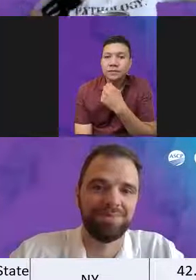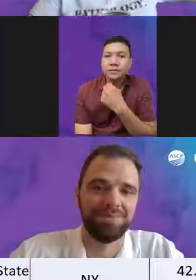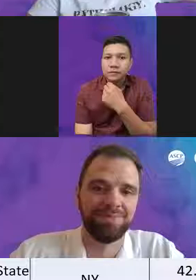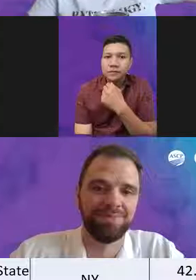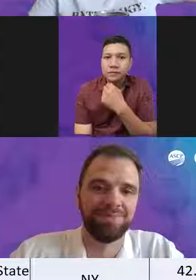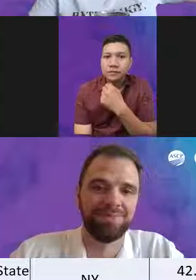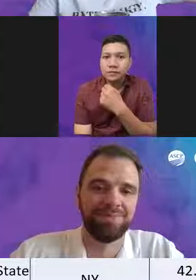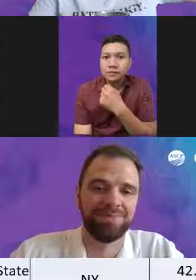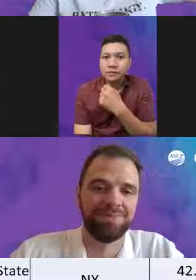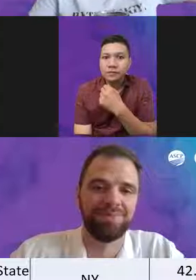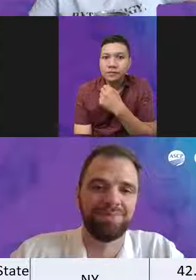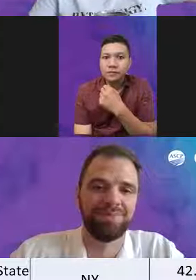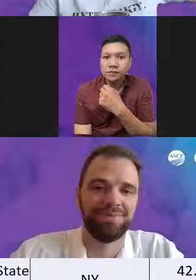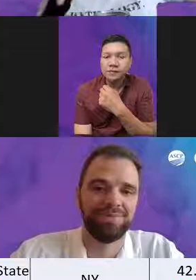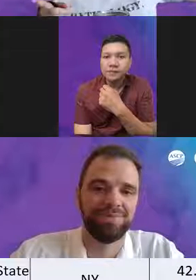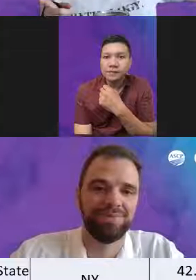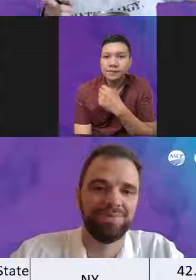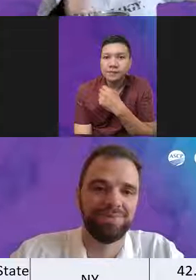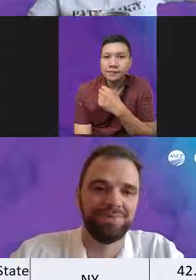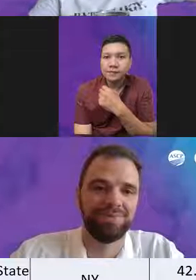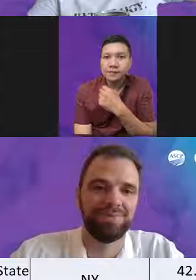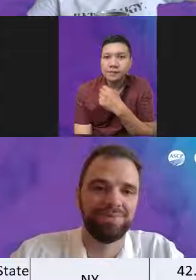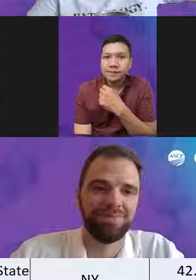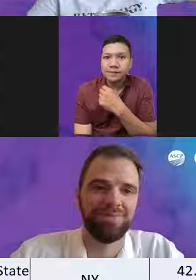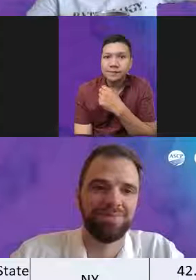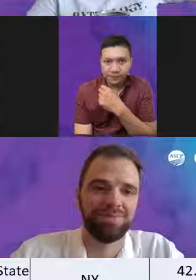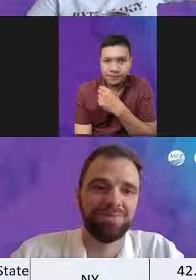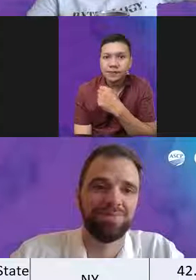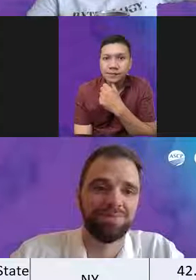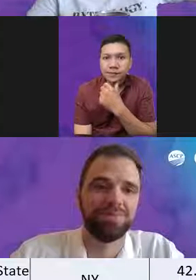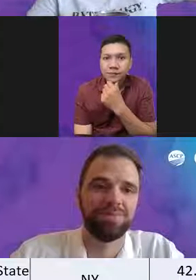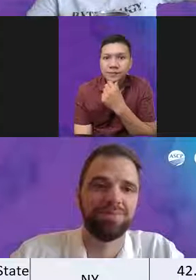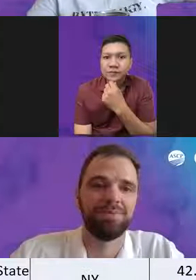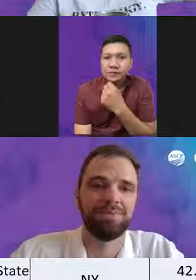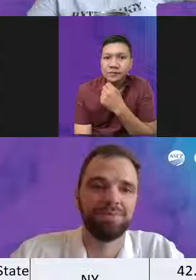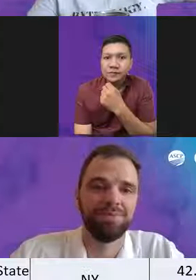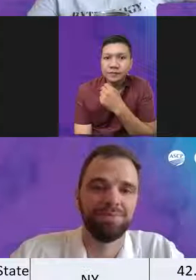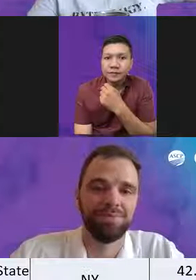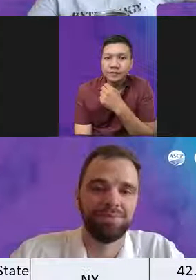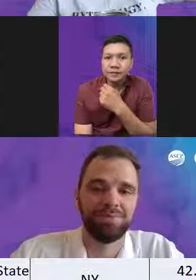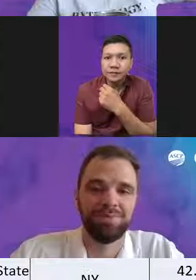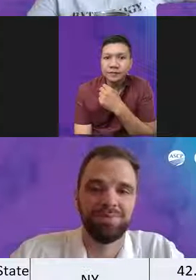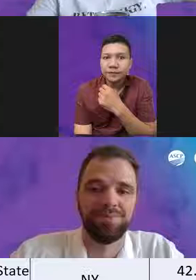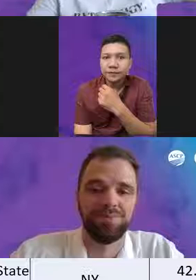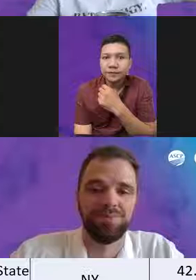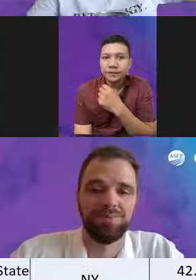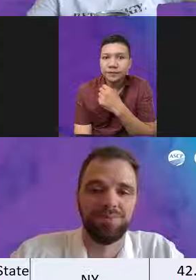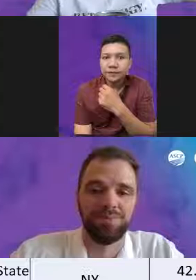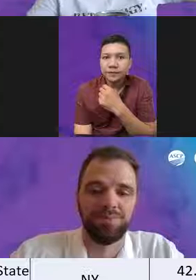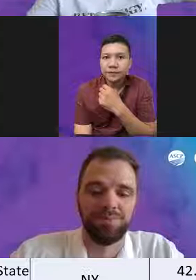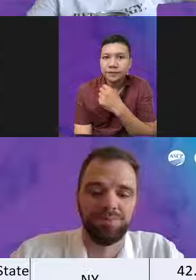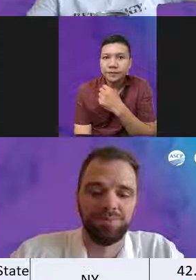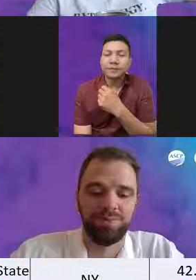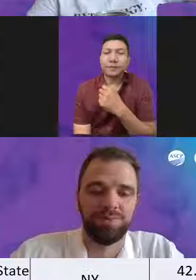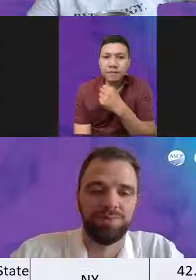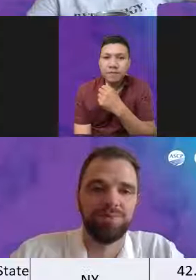stats are going out on the Medical Lab Lady G Twitter account. And they're also going out in the community